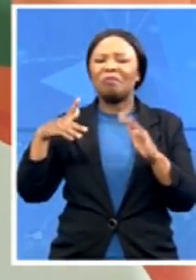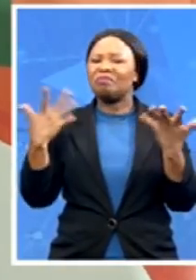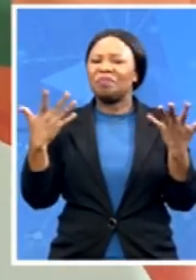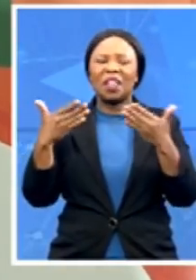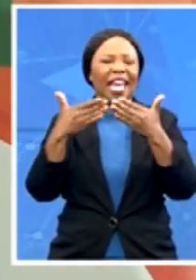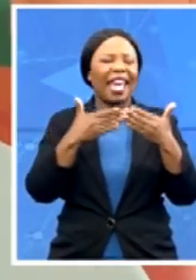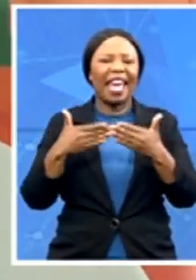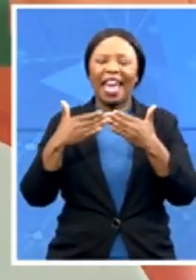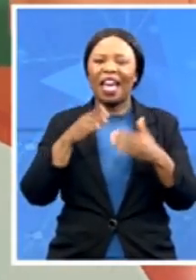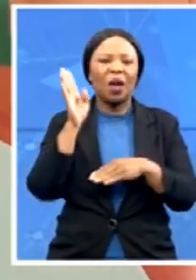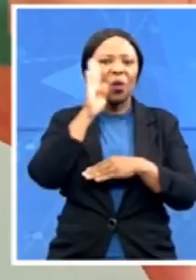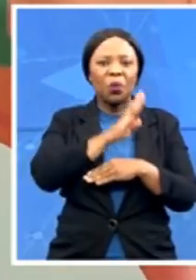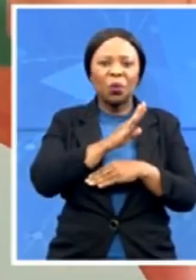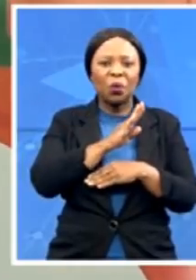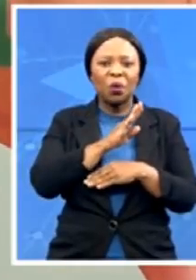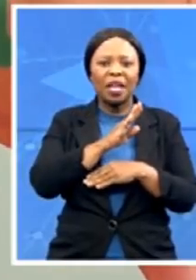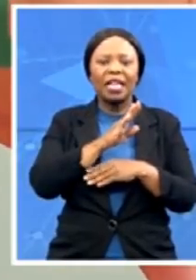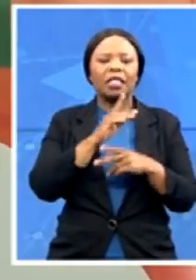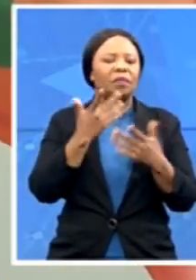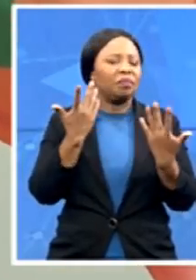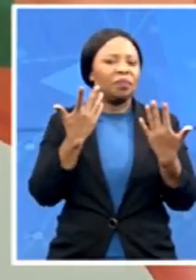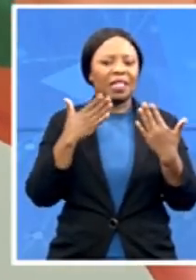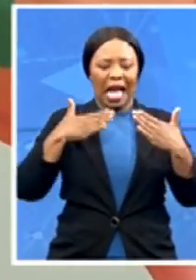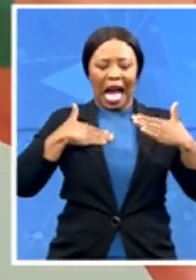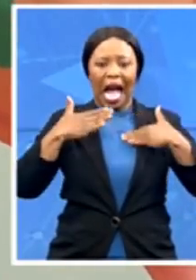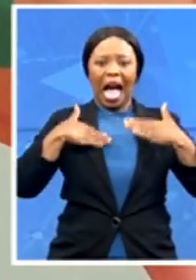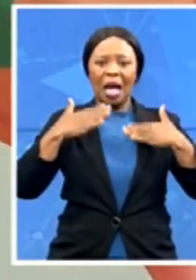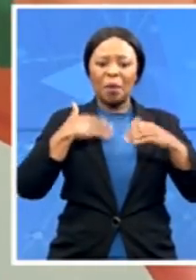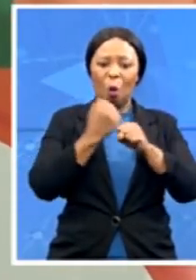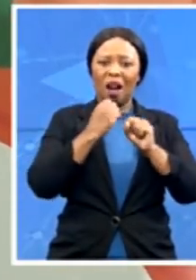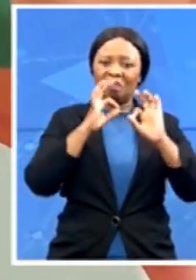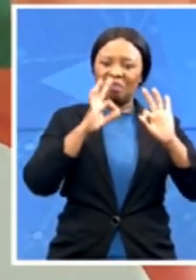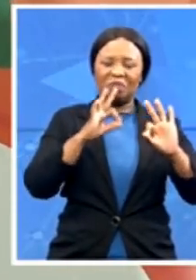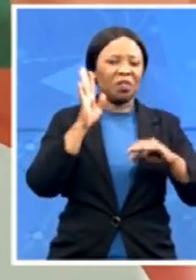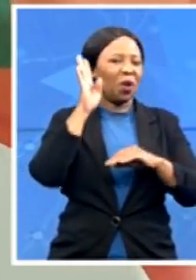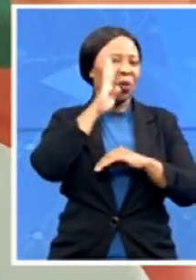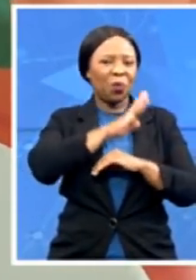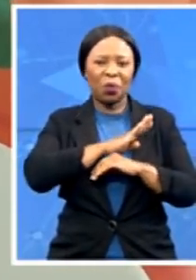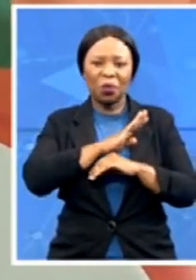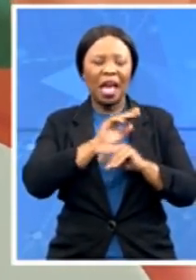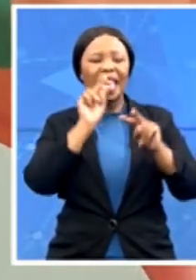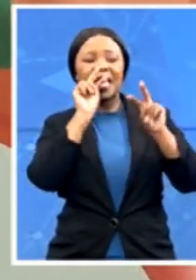lacks administration, and have no inspection and law enforcement capacity.